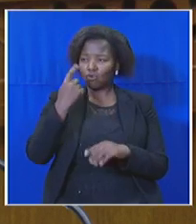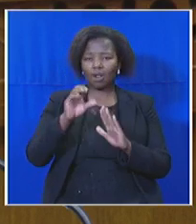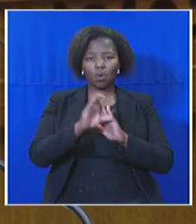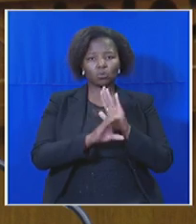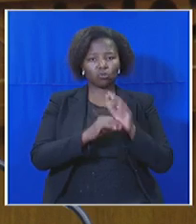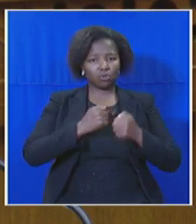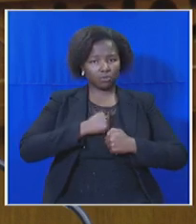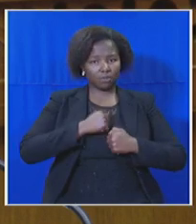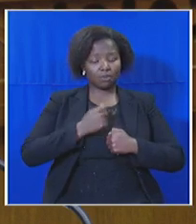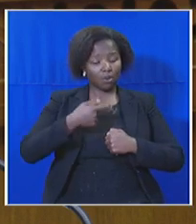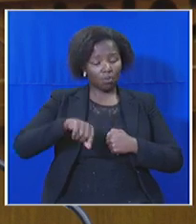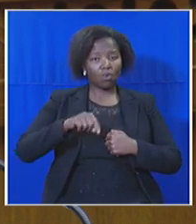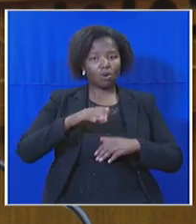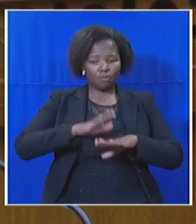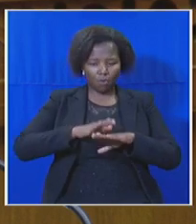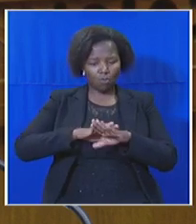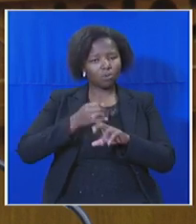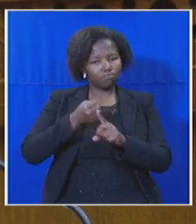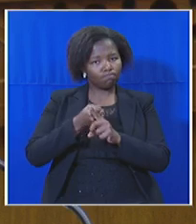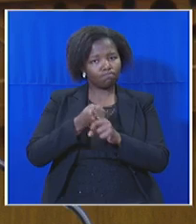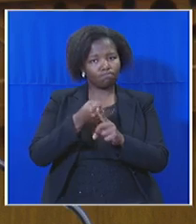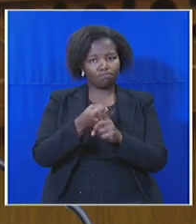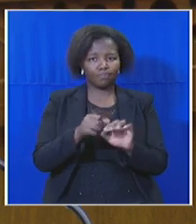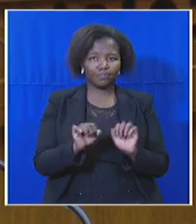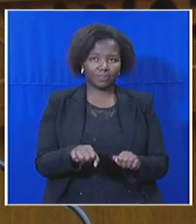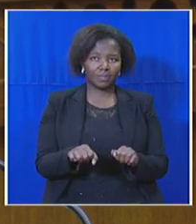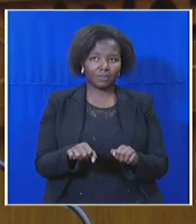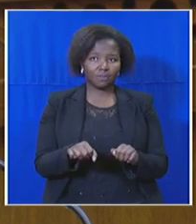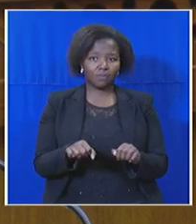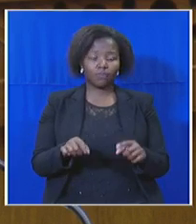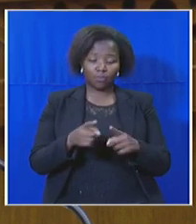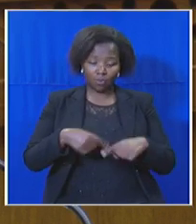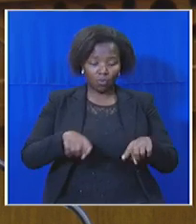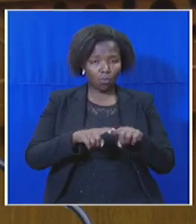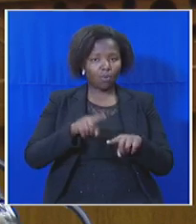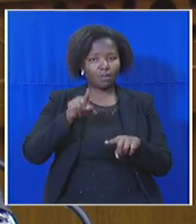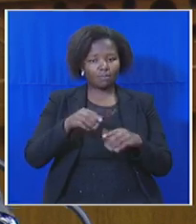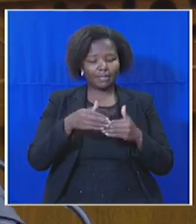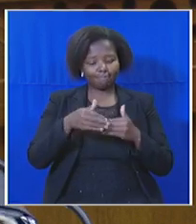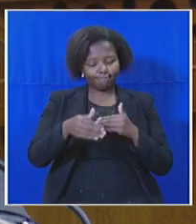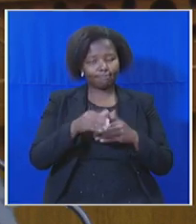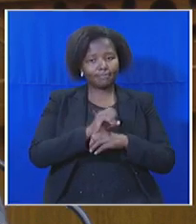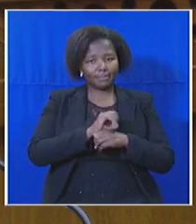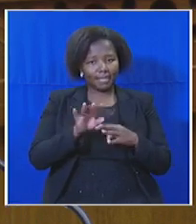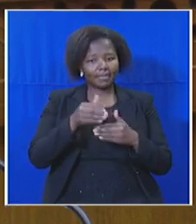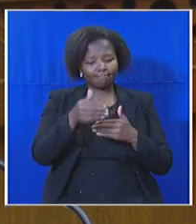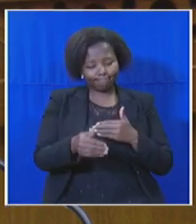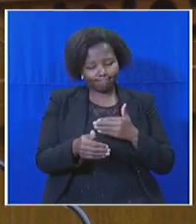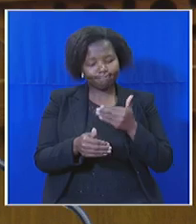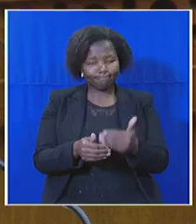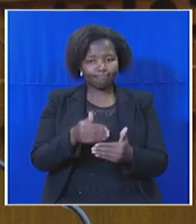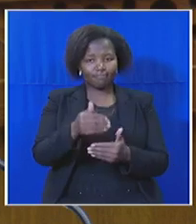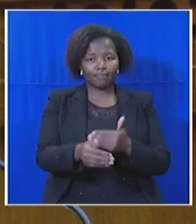to be prepared to fight many more. We must step by step continue to give material content to our